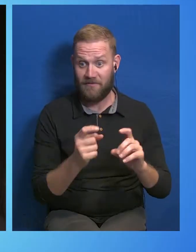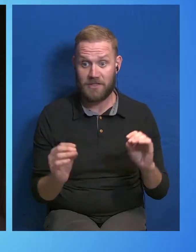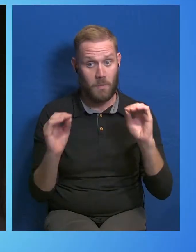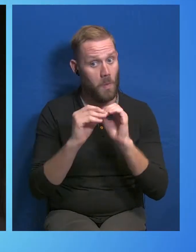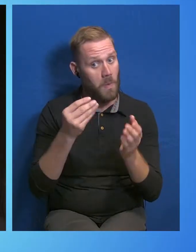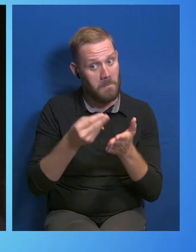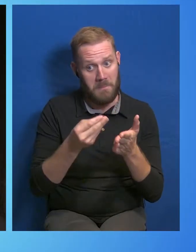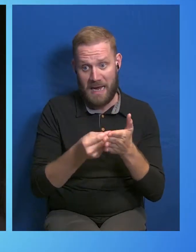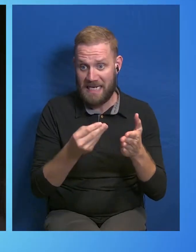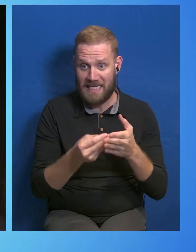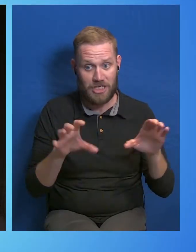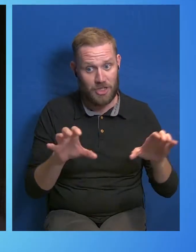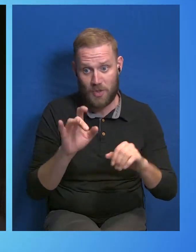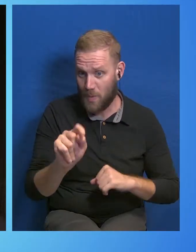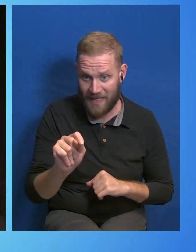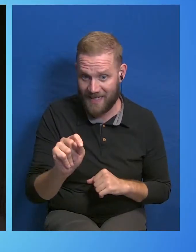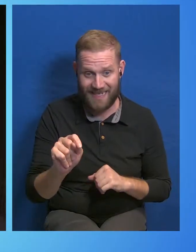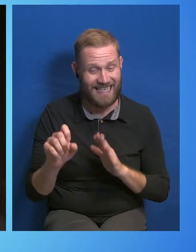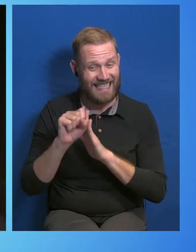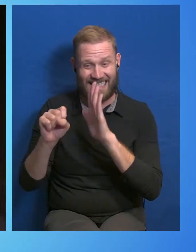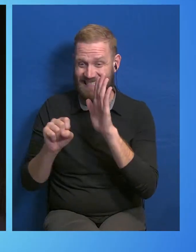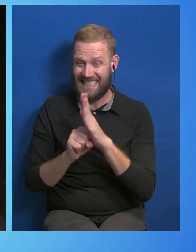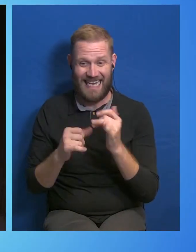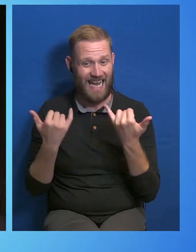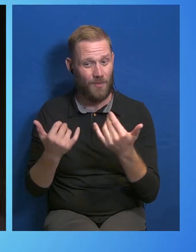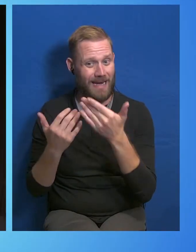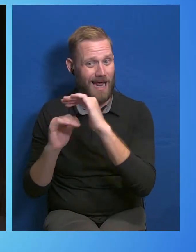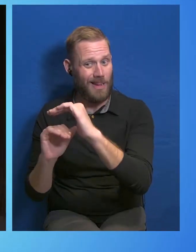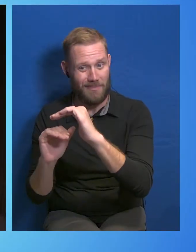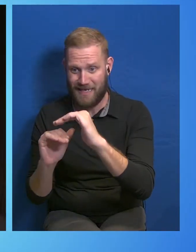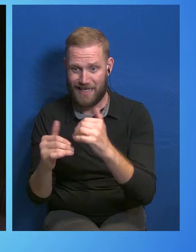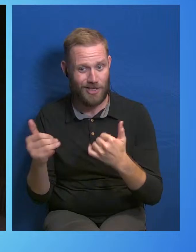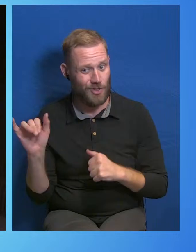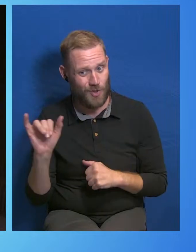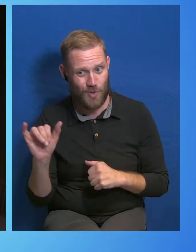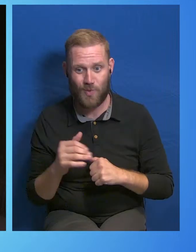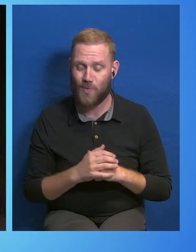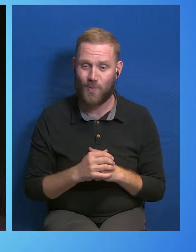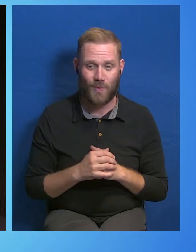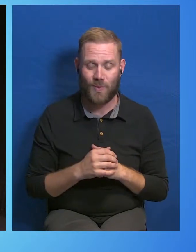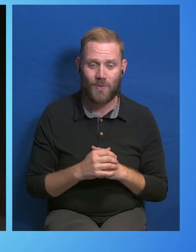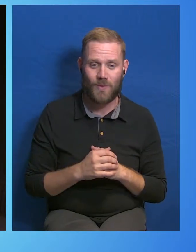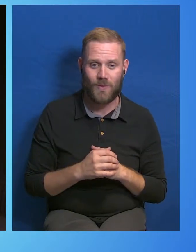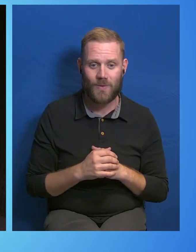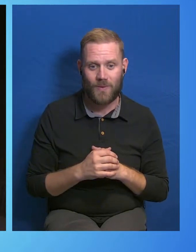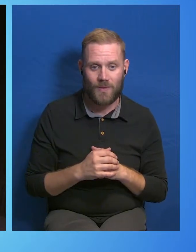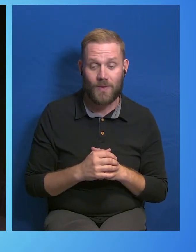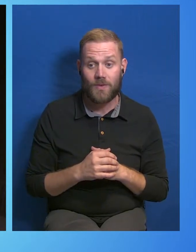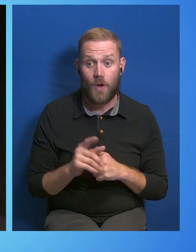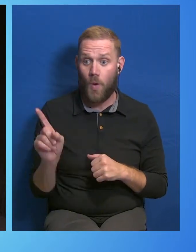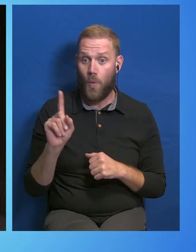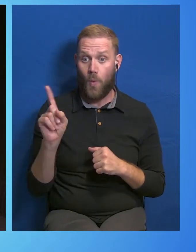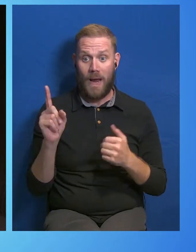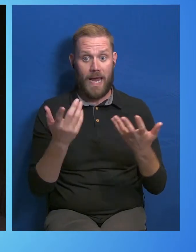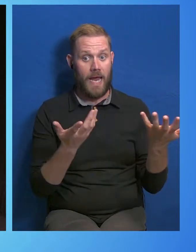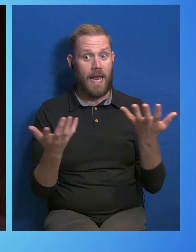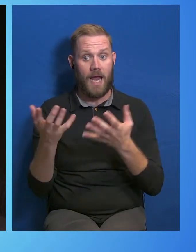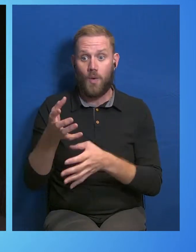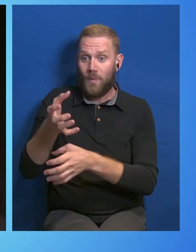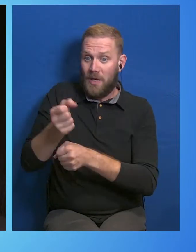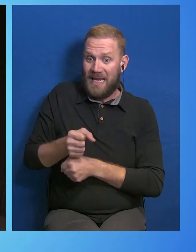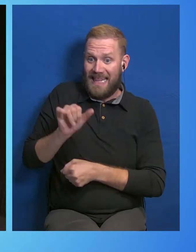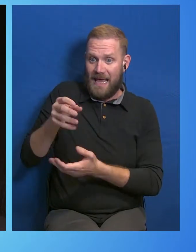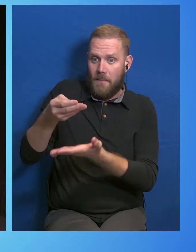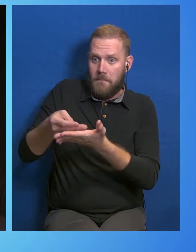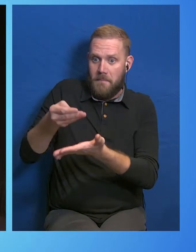so. The state system does not have the money to give us either. So where will we get that